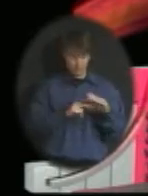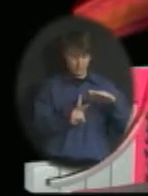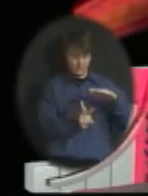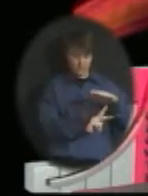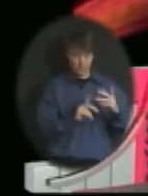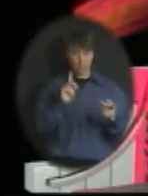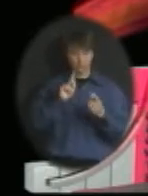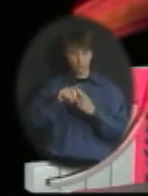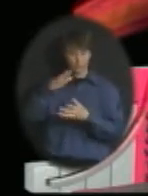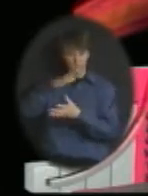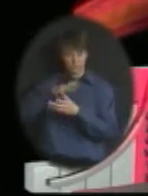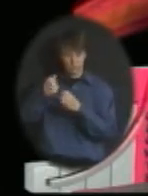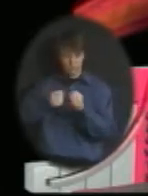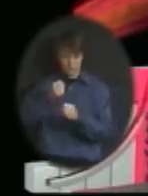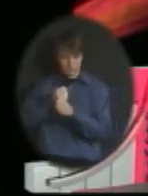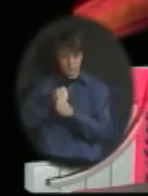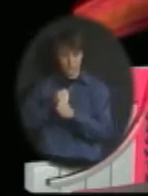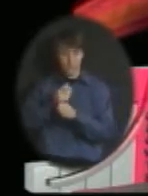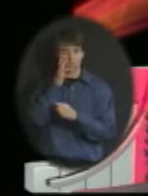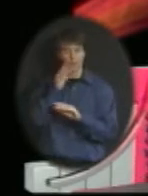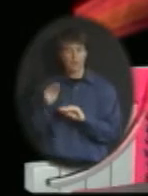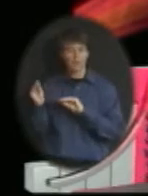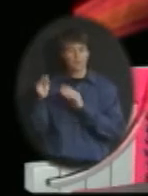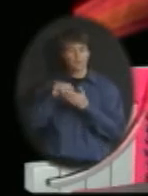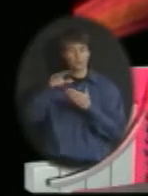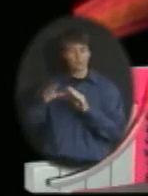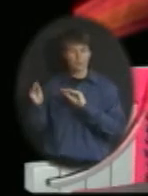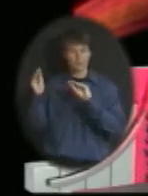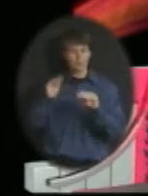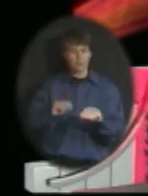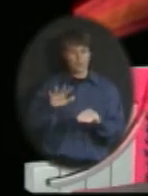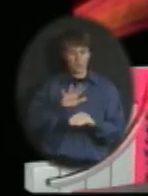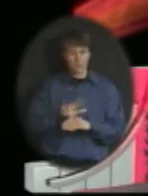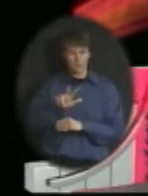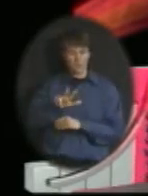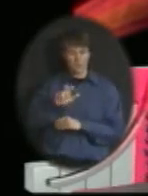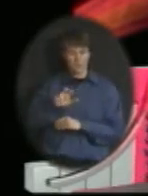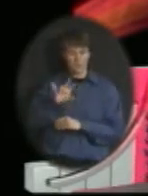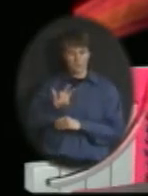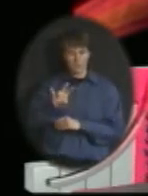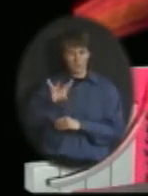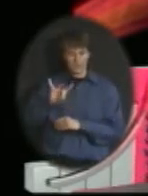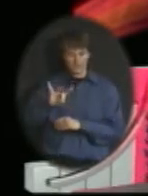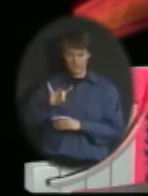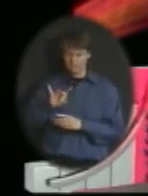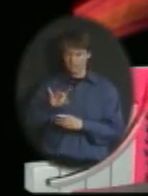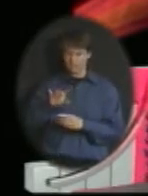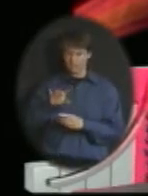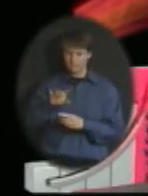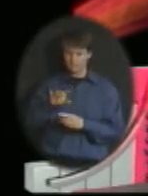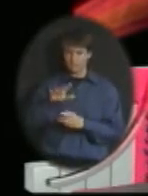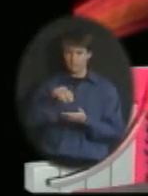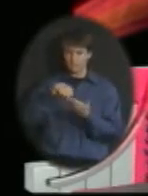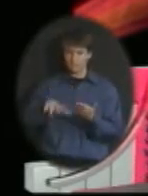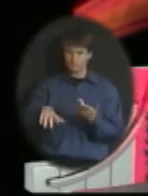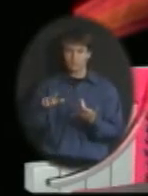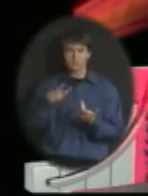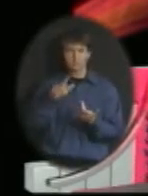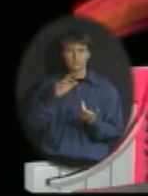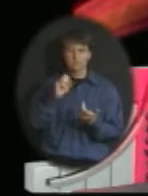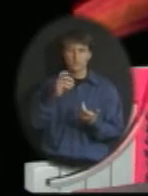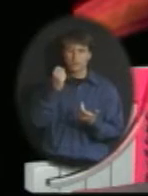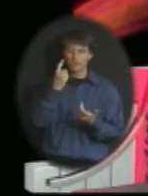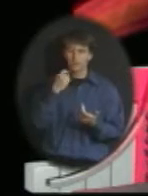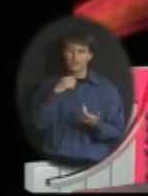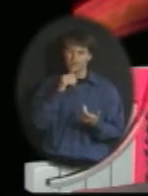to senior year, there were move-ins of 378 students. So we don't just pick up students through attrition. As we said, we